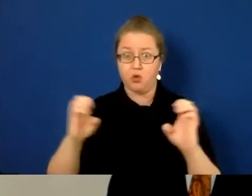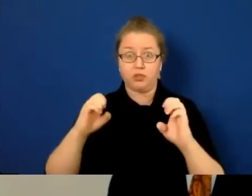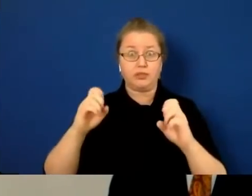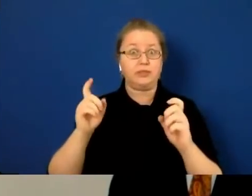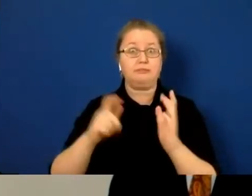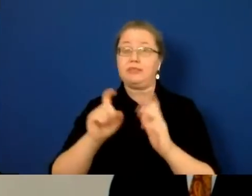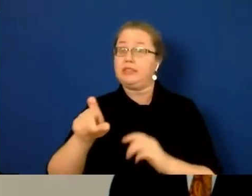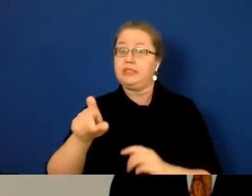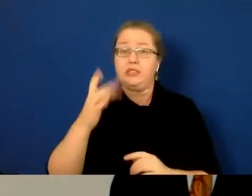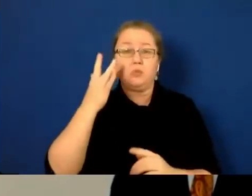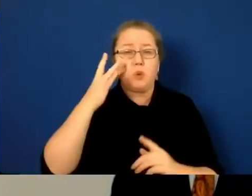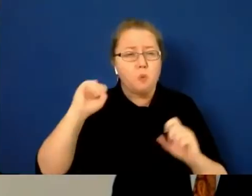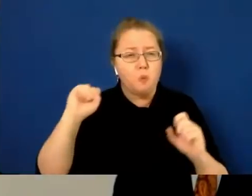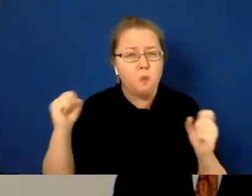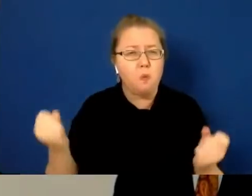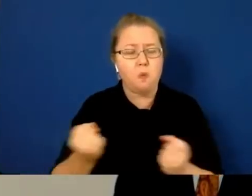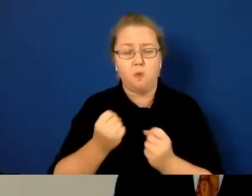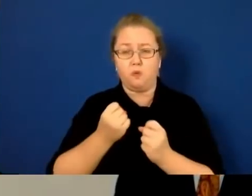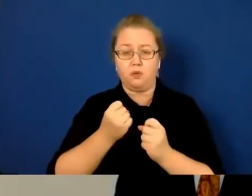Ashley, do you have a follow-up?